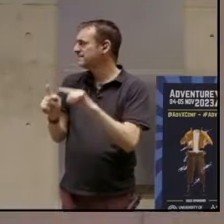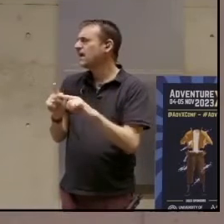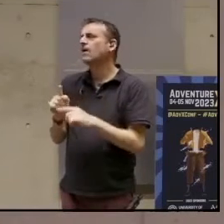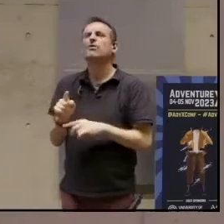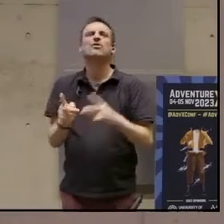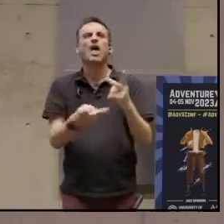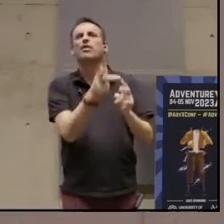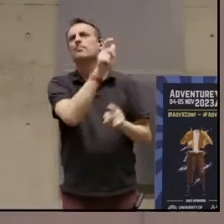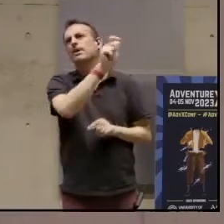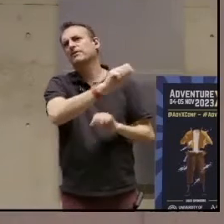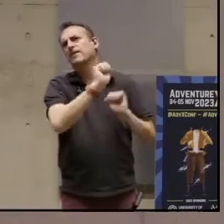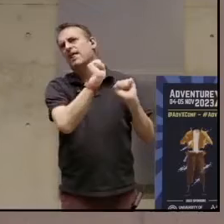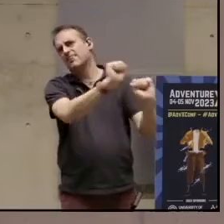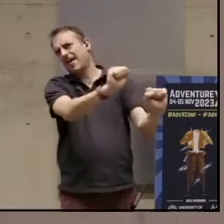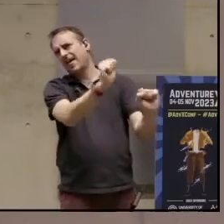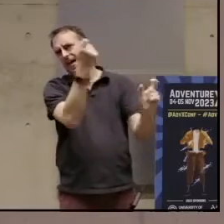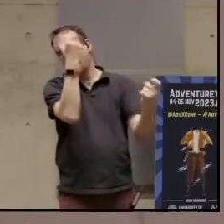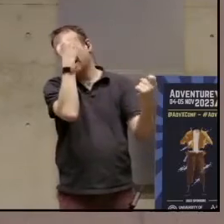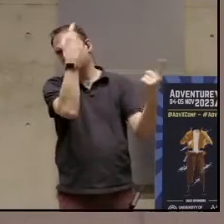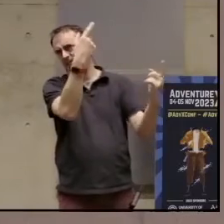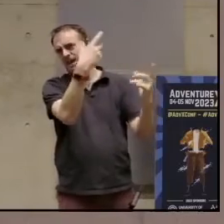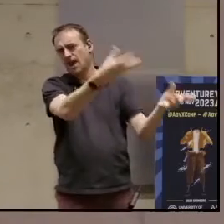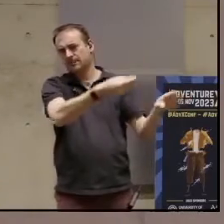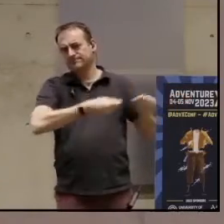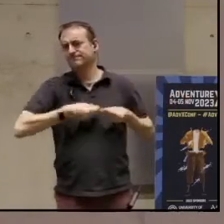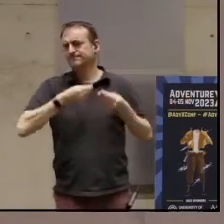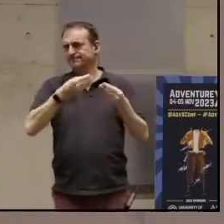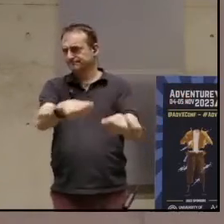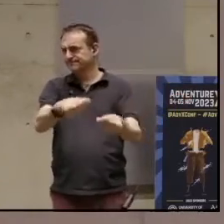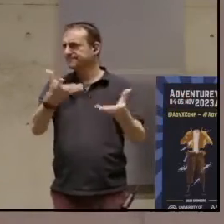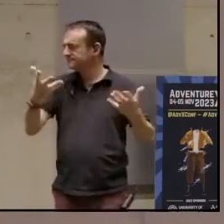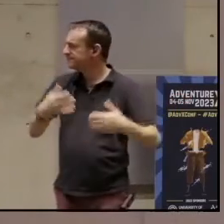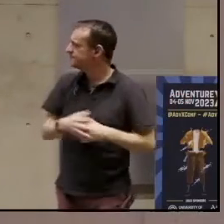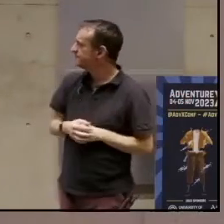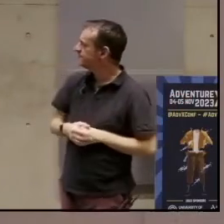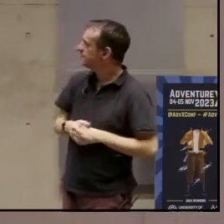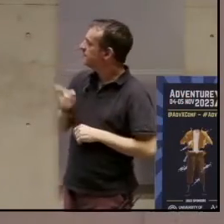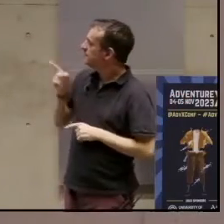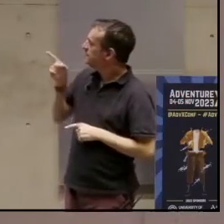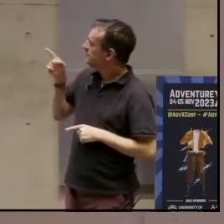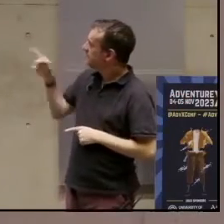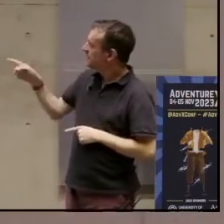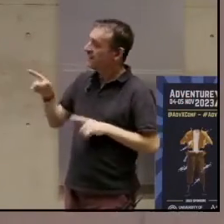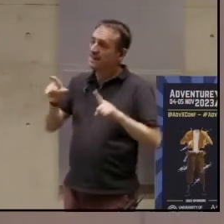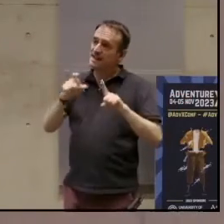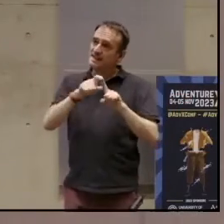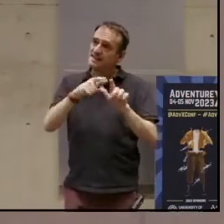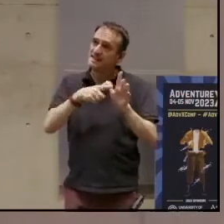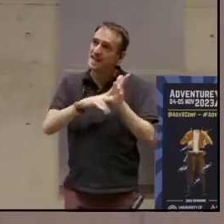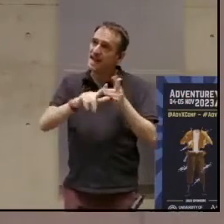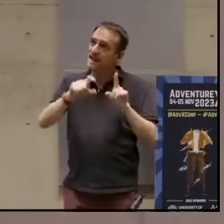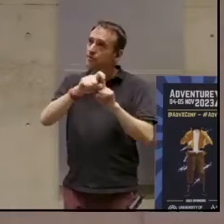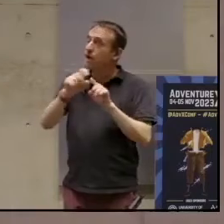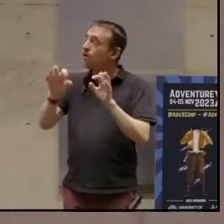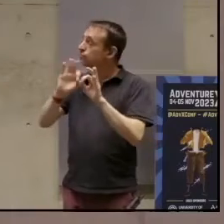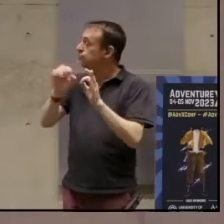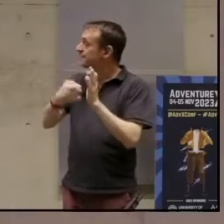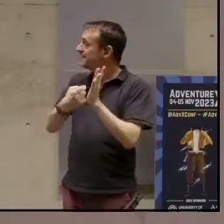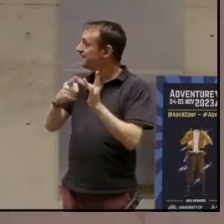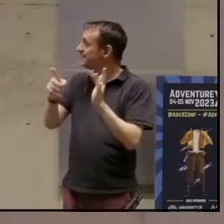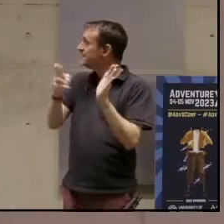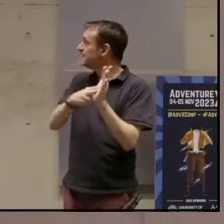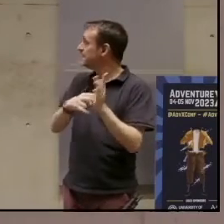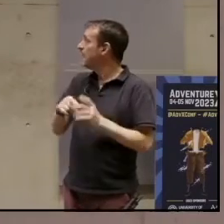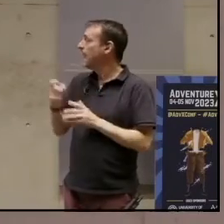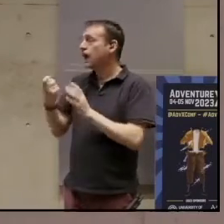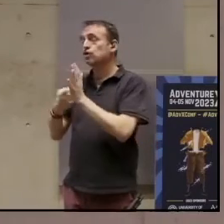else. You'll notice I'm not smart. I just talk about other smart people. This is David Brin, and this is a concept from Roger Ebert as well.